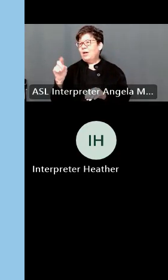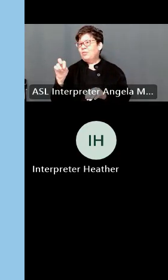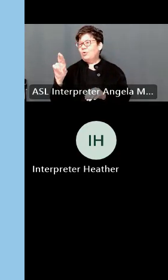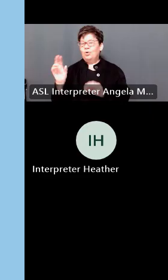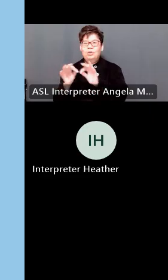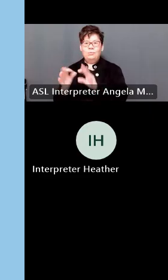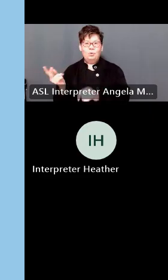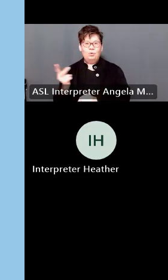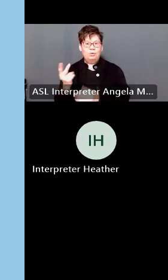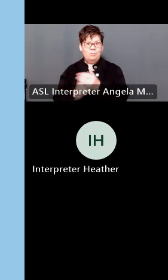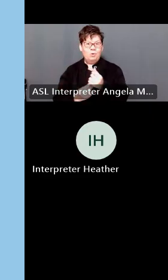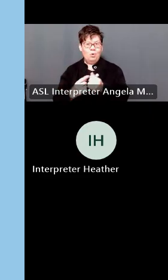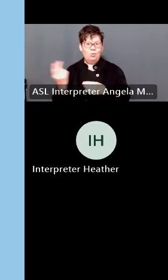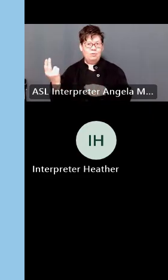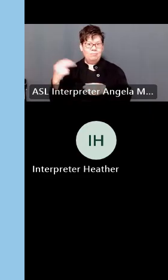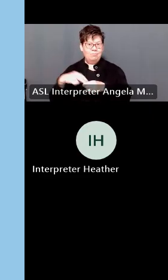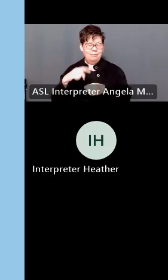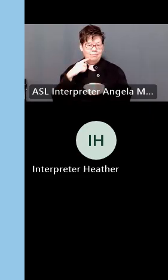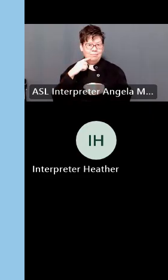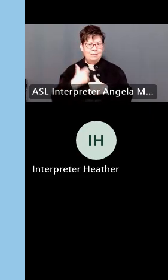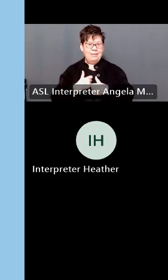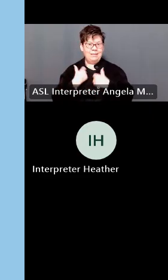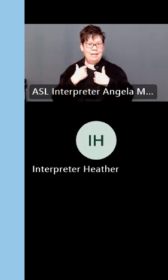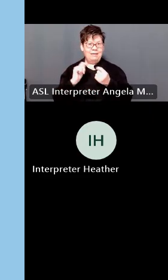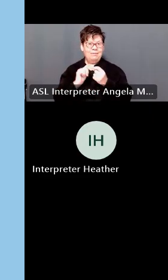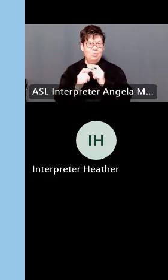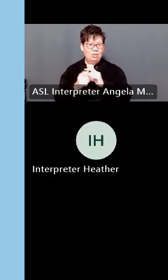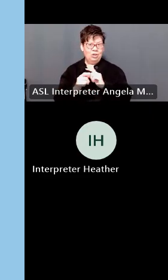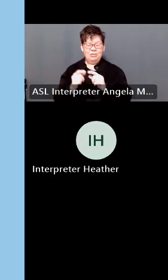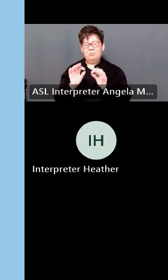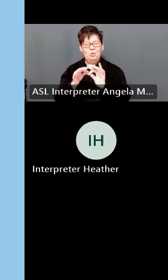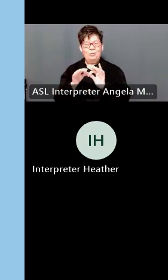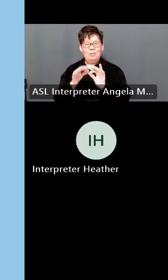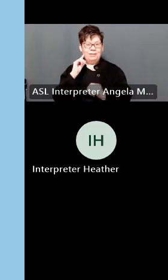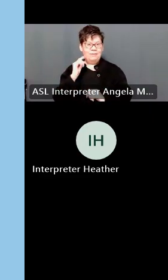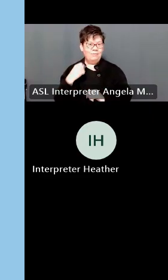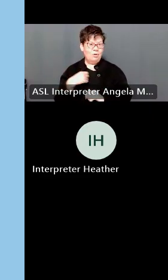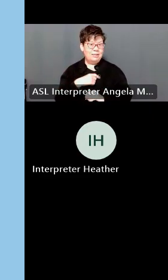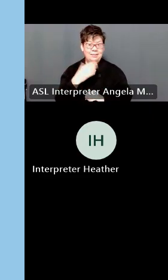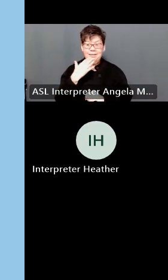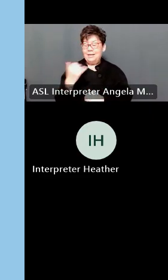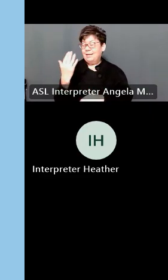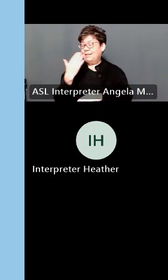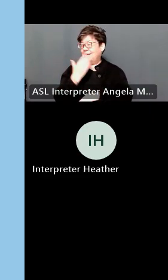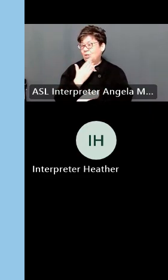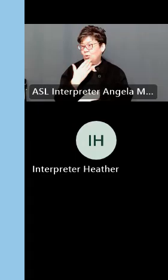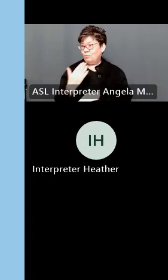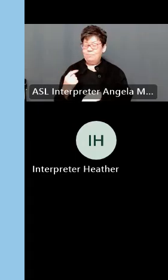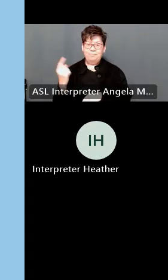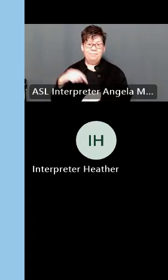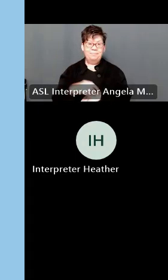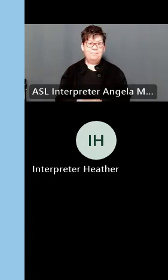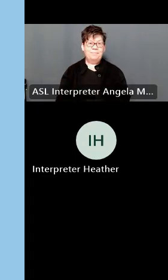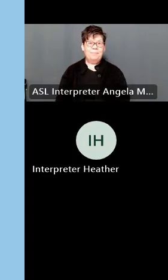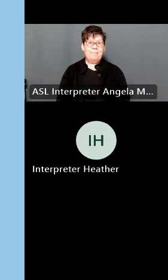us today and doing live interpretations for us today. So thank you for being here with